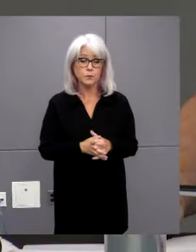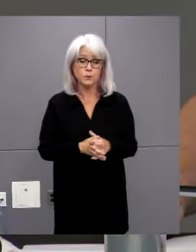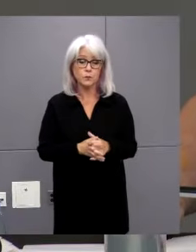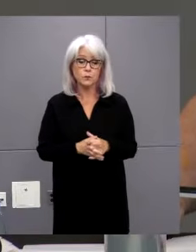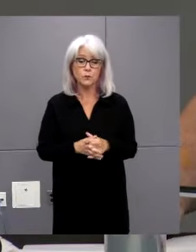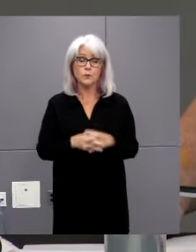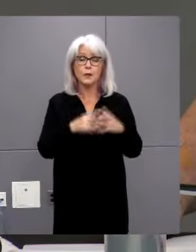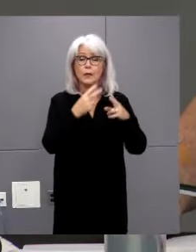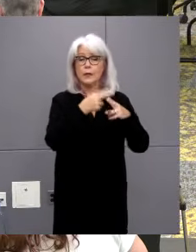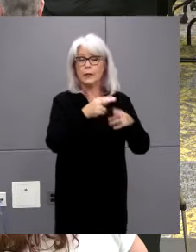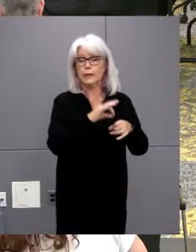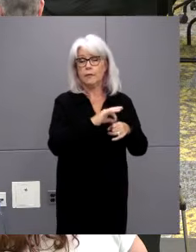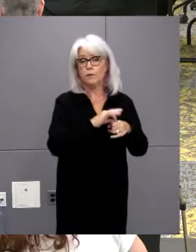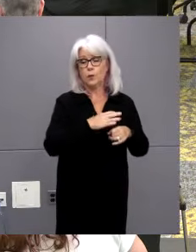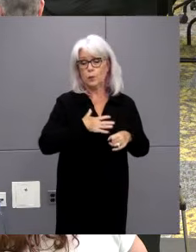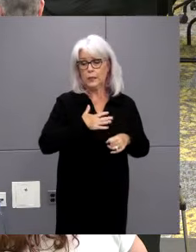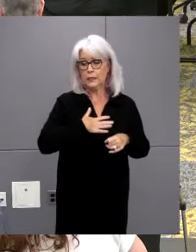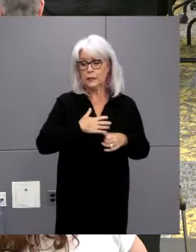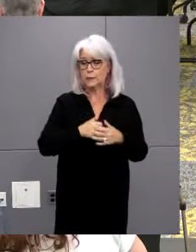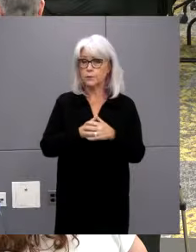Roll call vote, please.